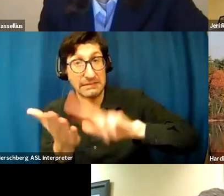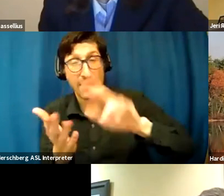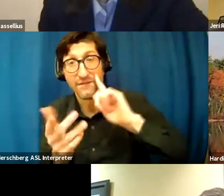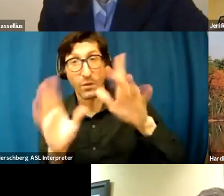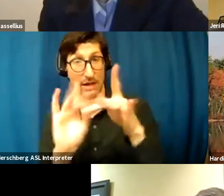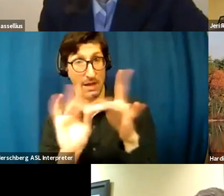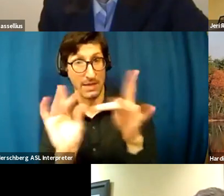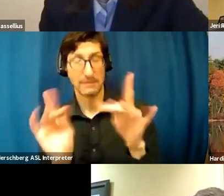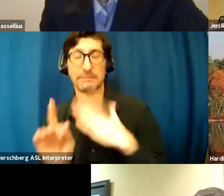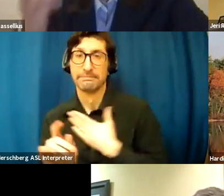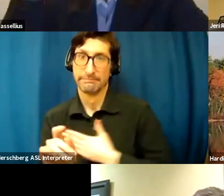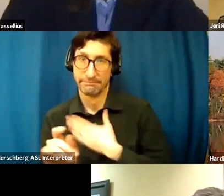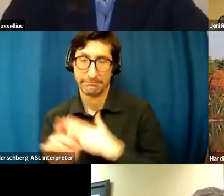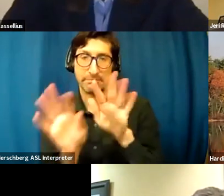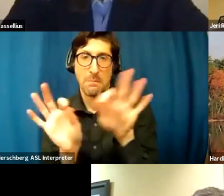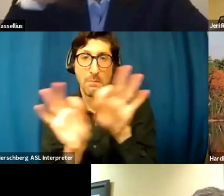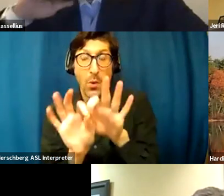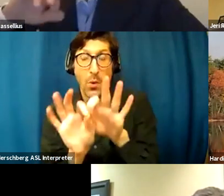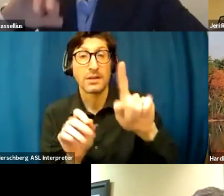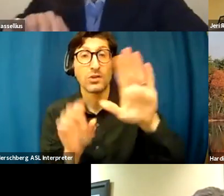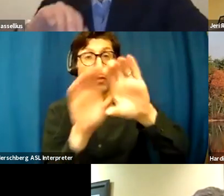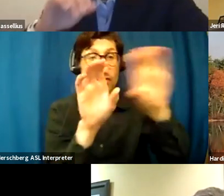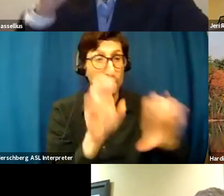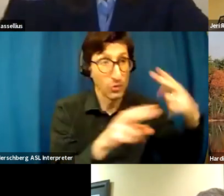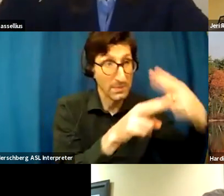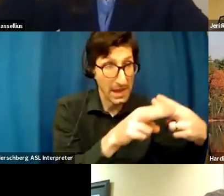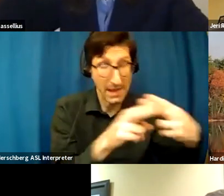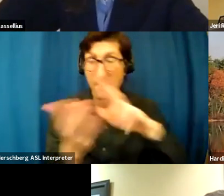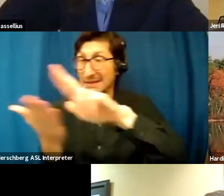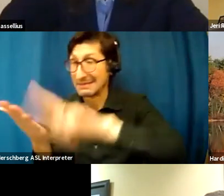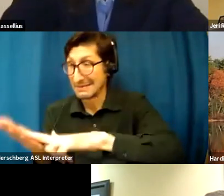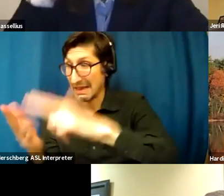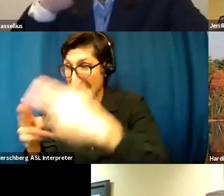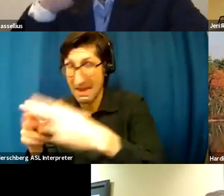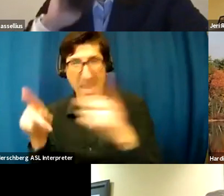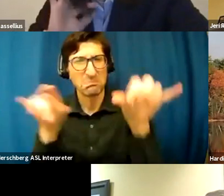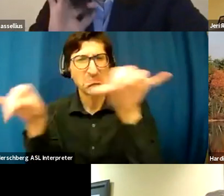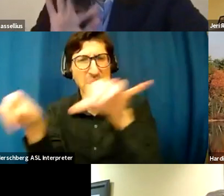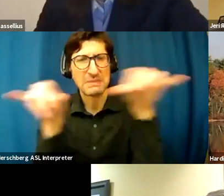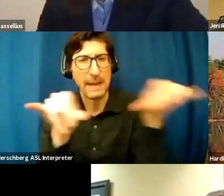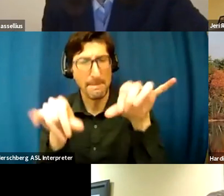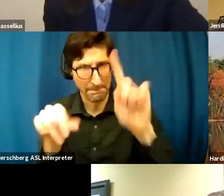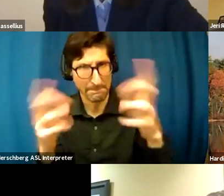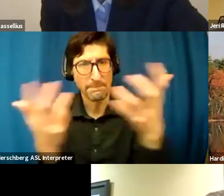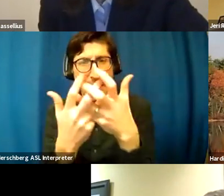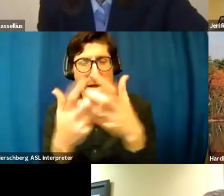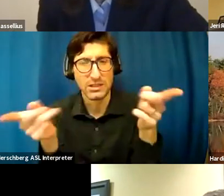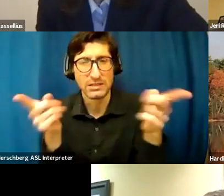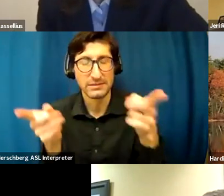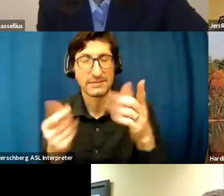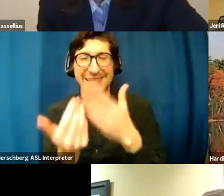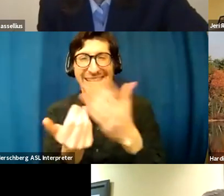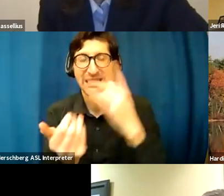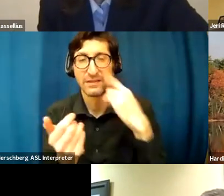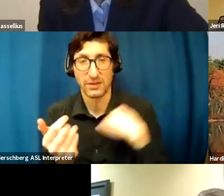Please make sure that you are signed into Zoom under the same name you used to sign up for public comment. You can